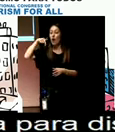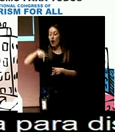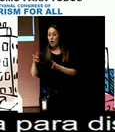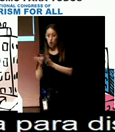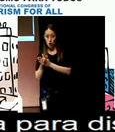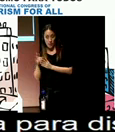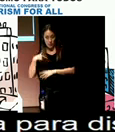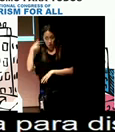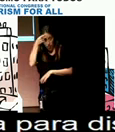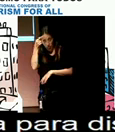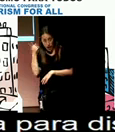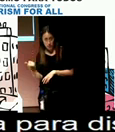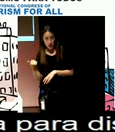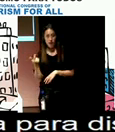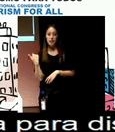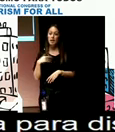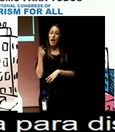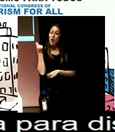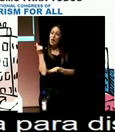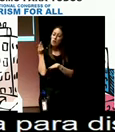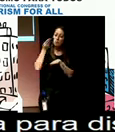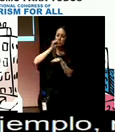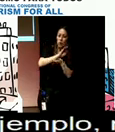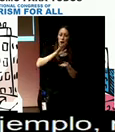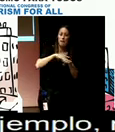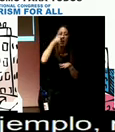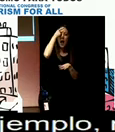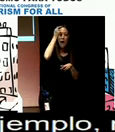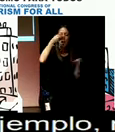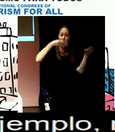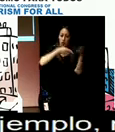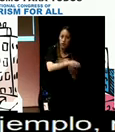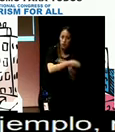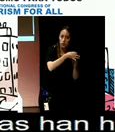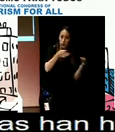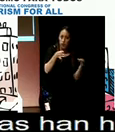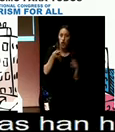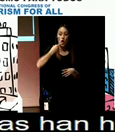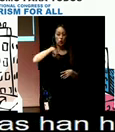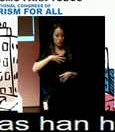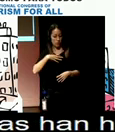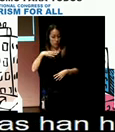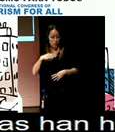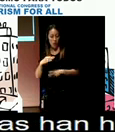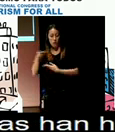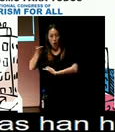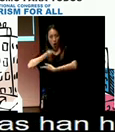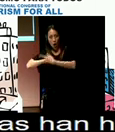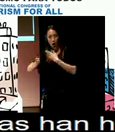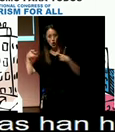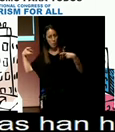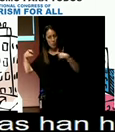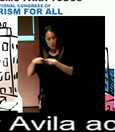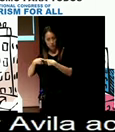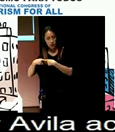Avila accessible. What we can do in a cooperative way, so working in cooperation, in close cooperation with Avila, is that we